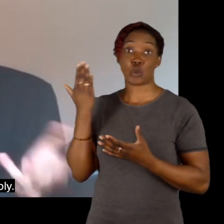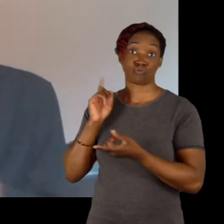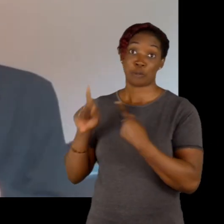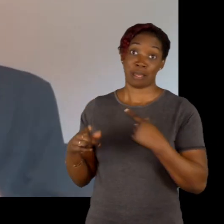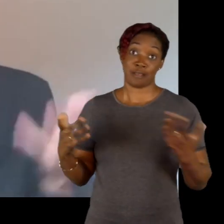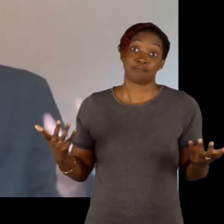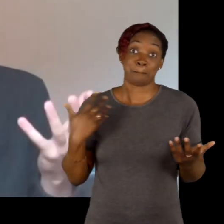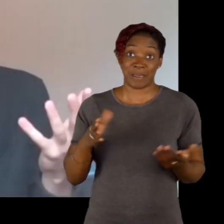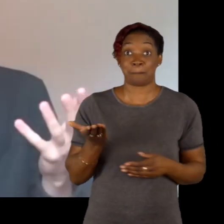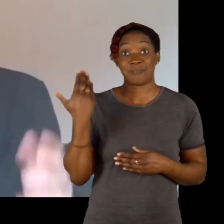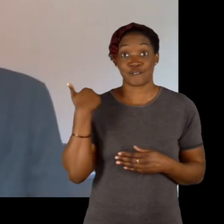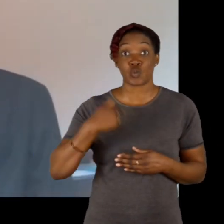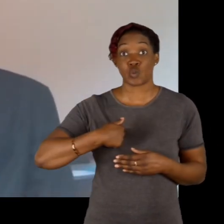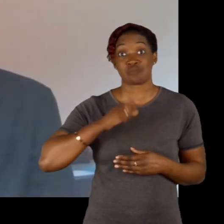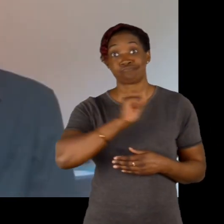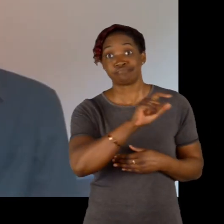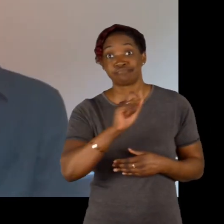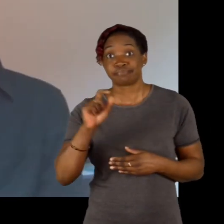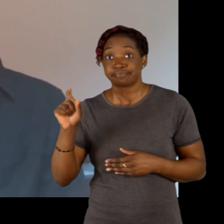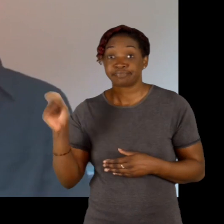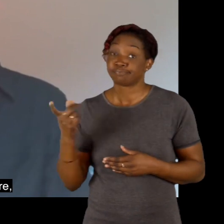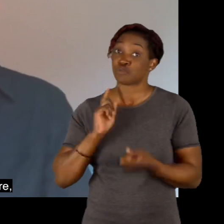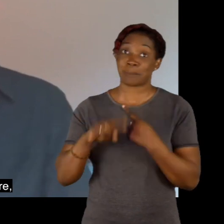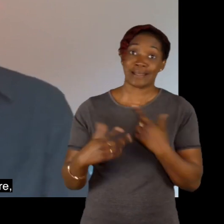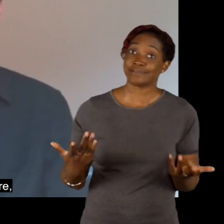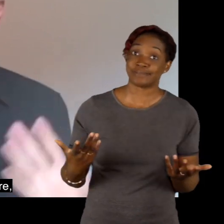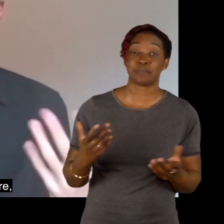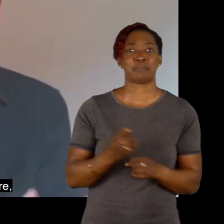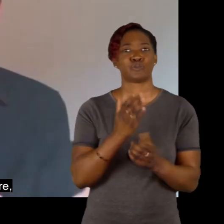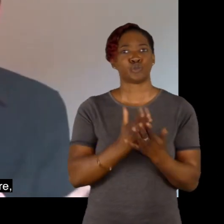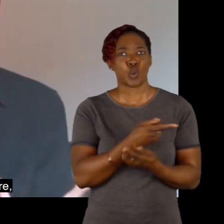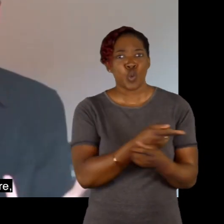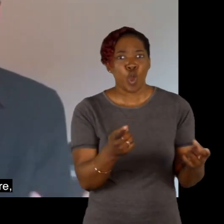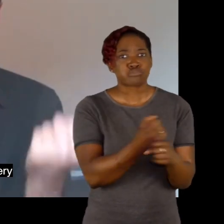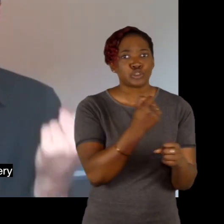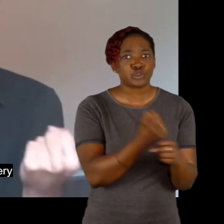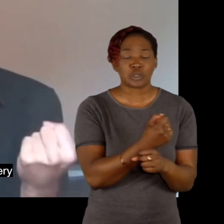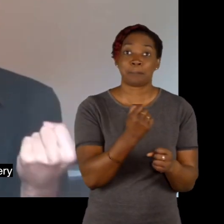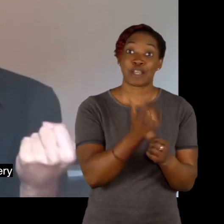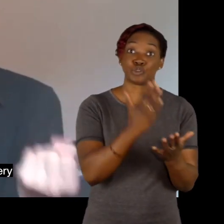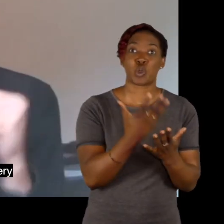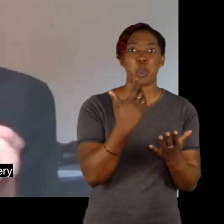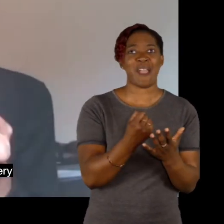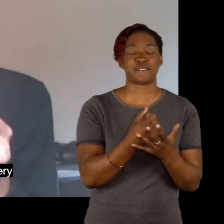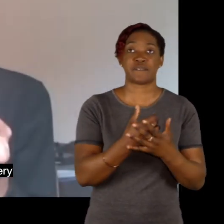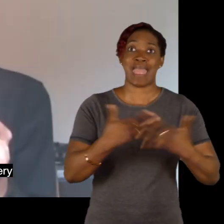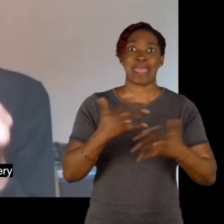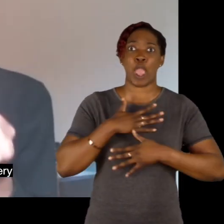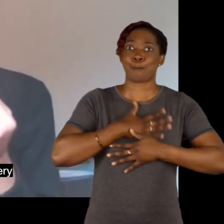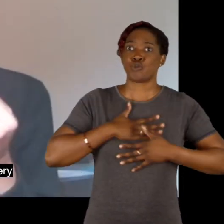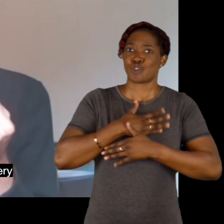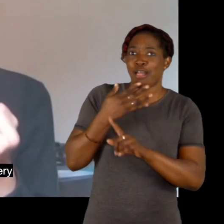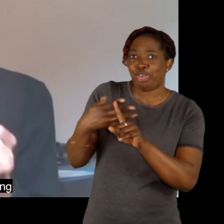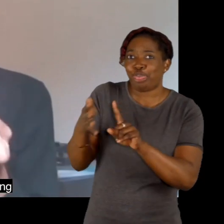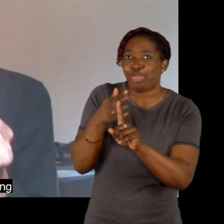never get a reply. I've done this before for a couple of films. For the producers out there, make sure that you've got every bit of